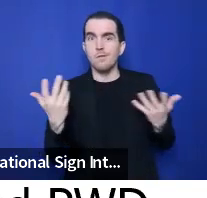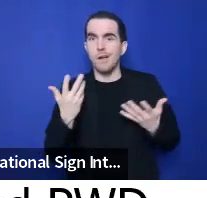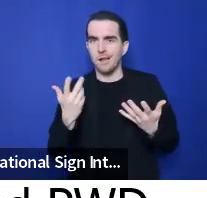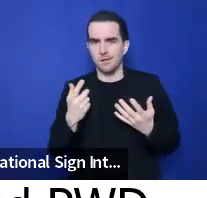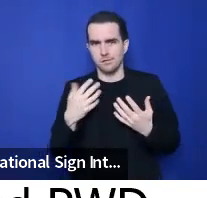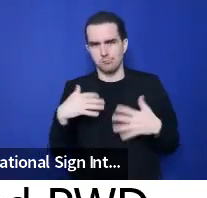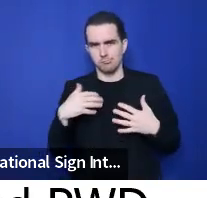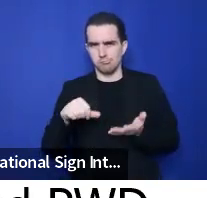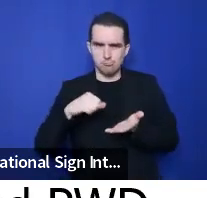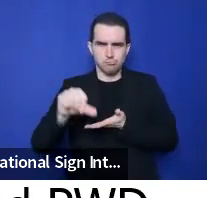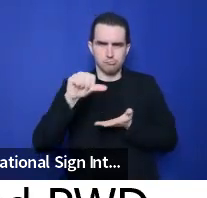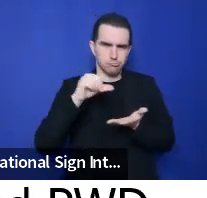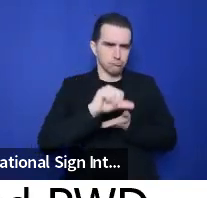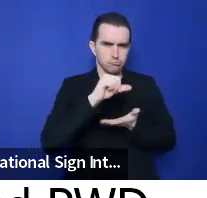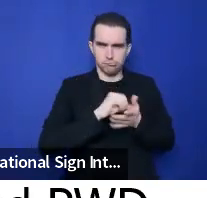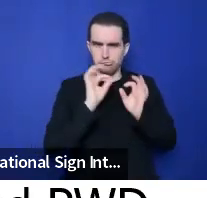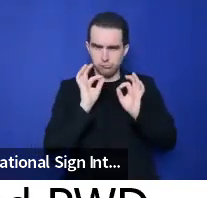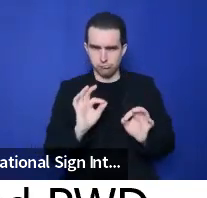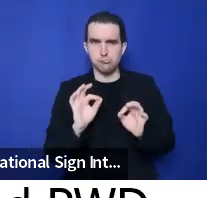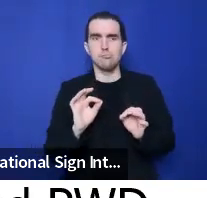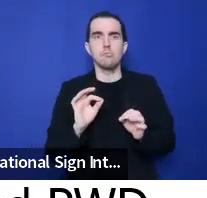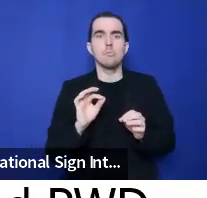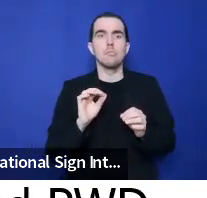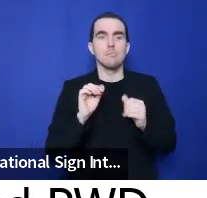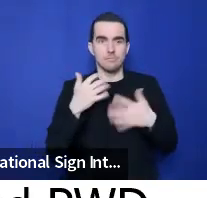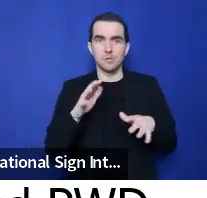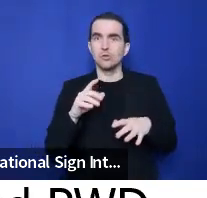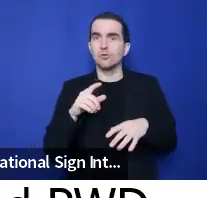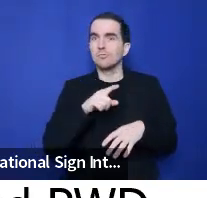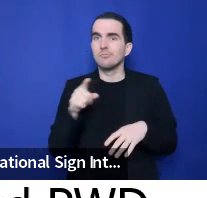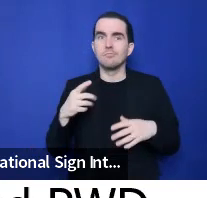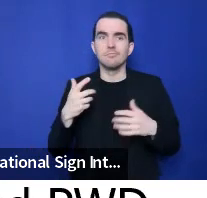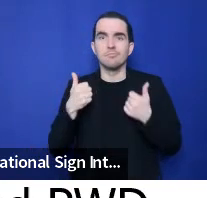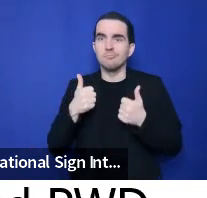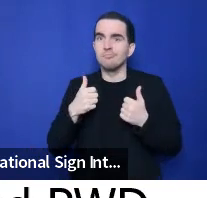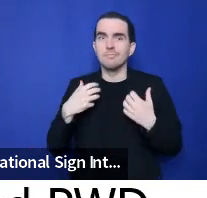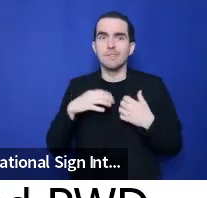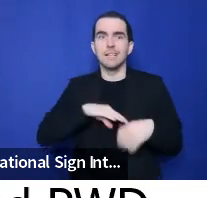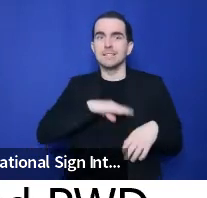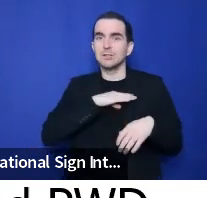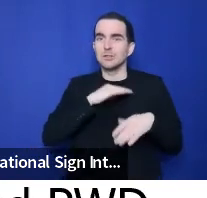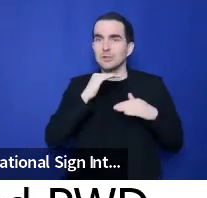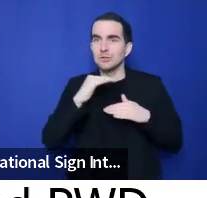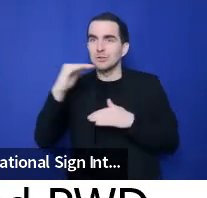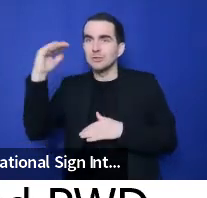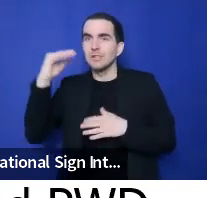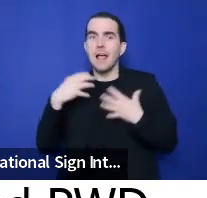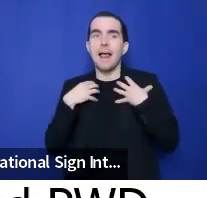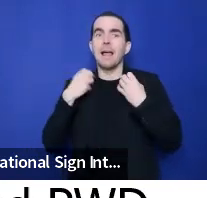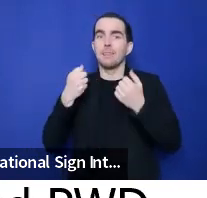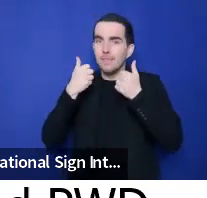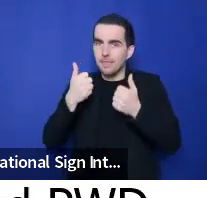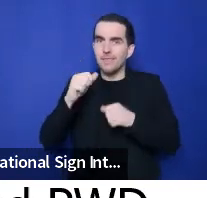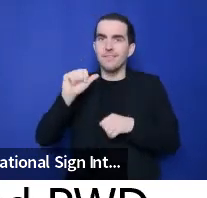end of my presentation. In conclusion, the ISSC is inclusive, it's reaching the most advantage, it